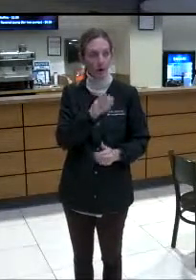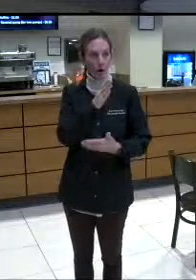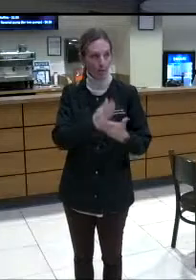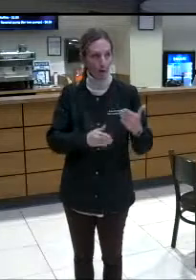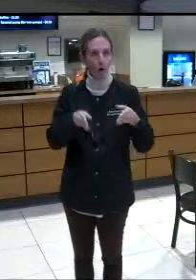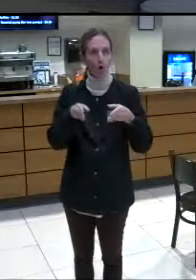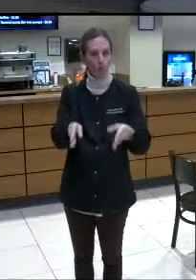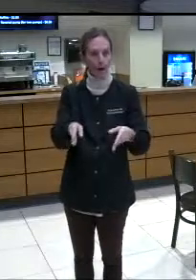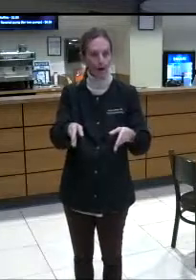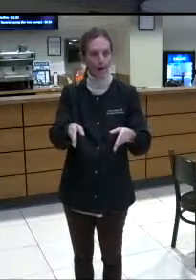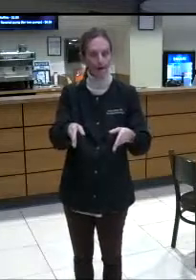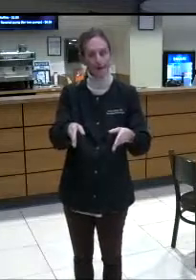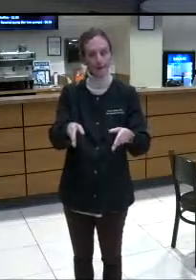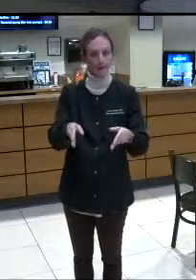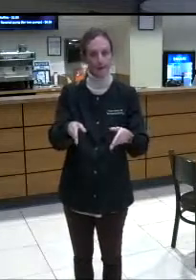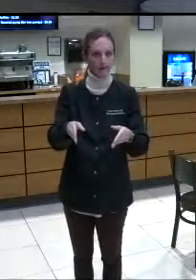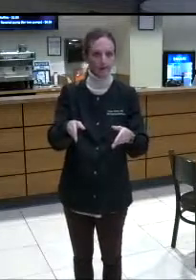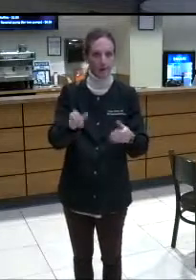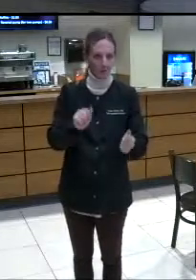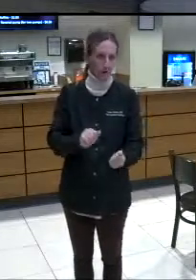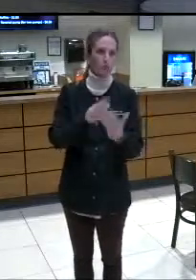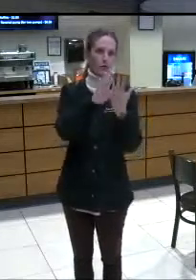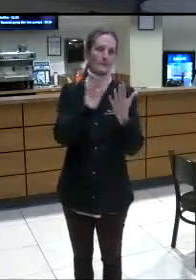it through the norm.